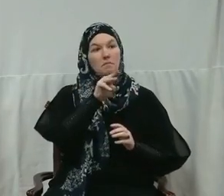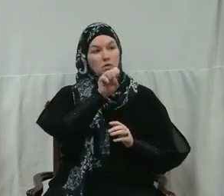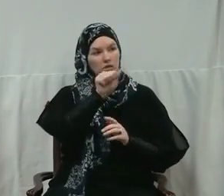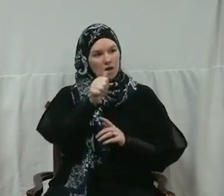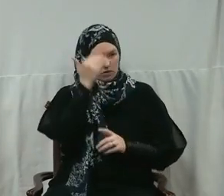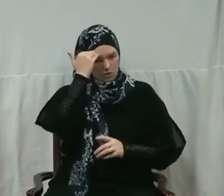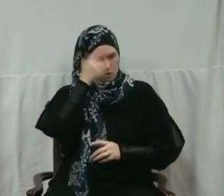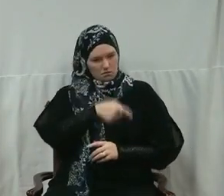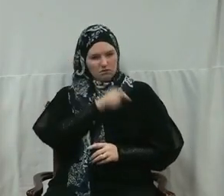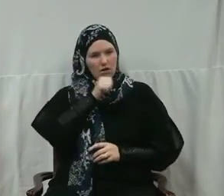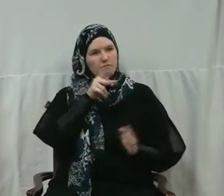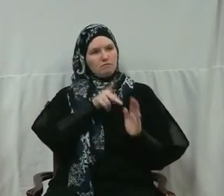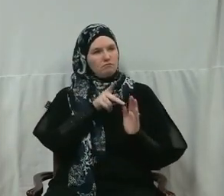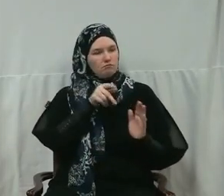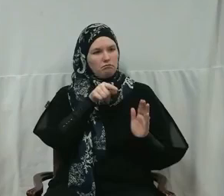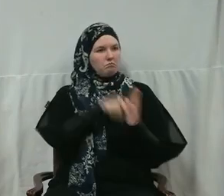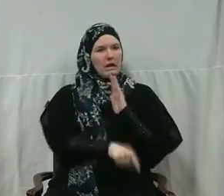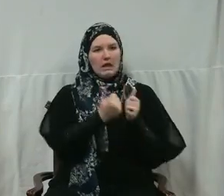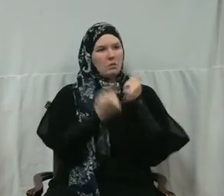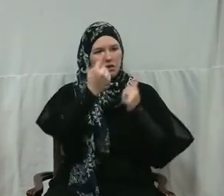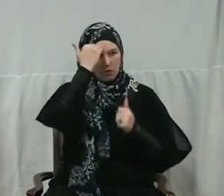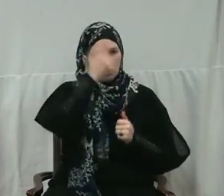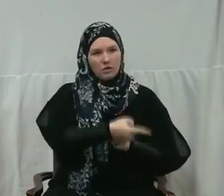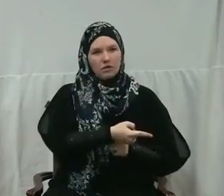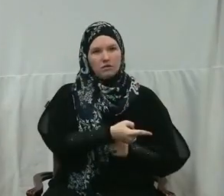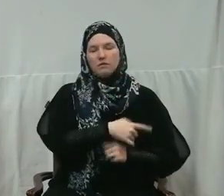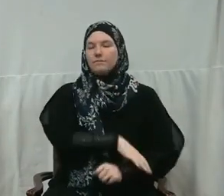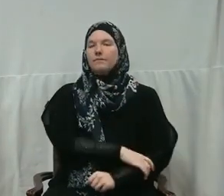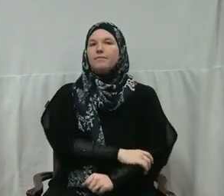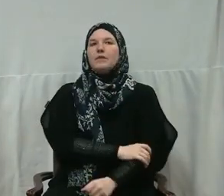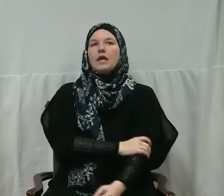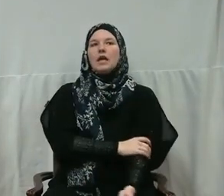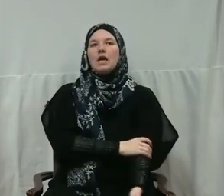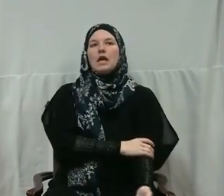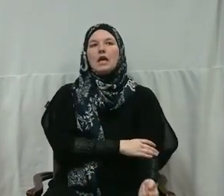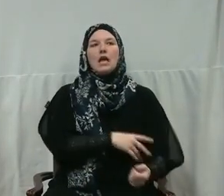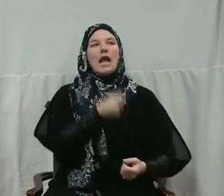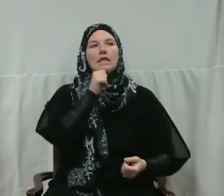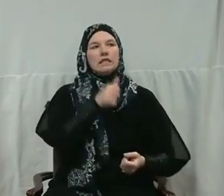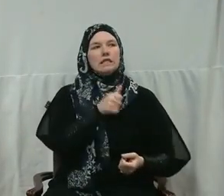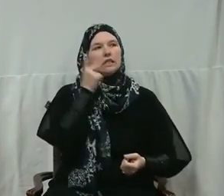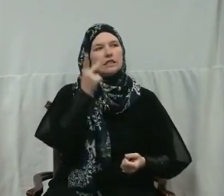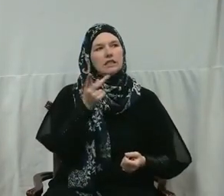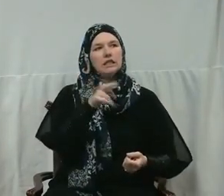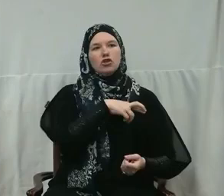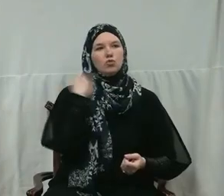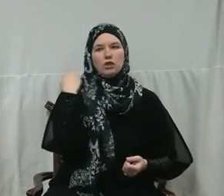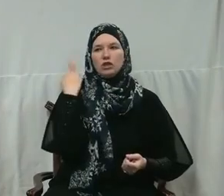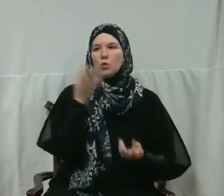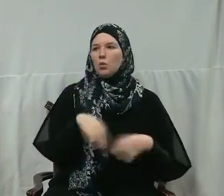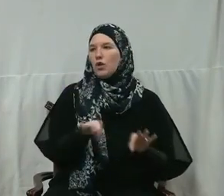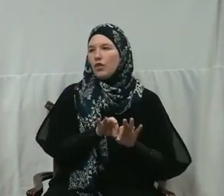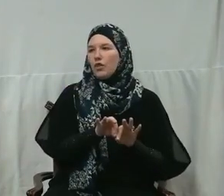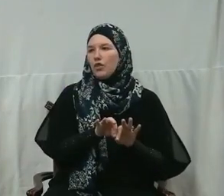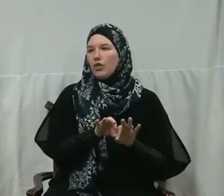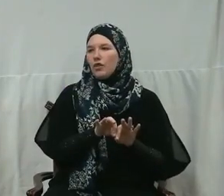man, as a believer, he did not see that his risk is worth the neck